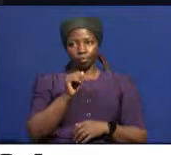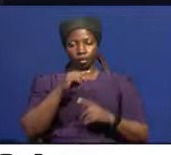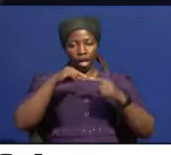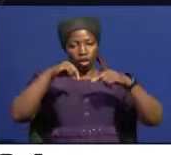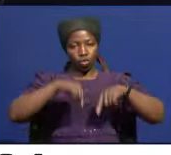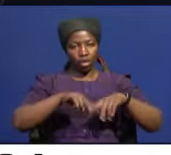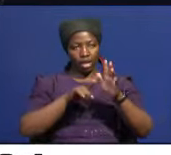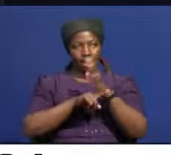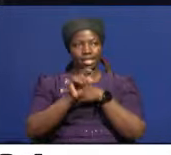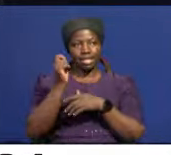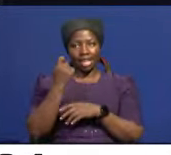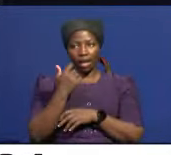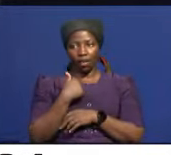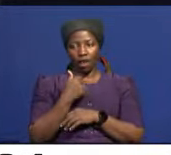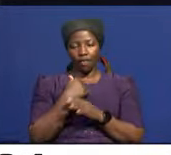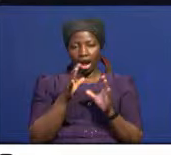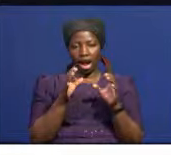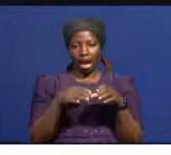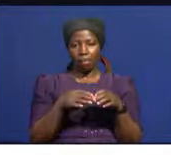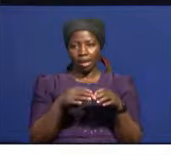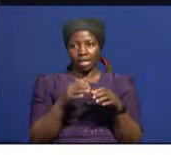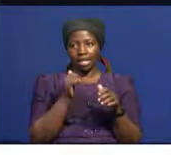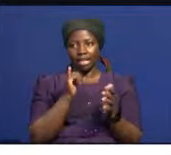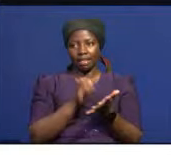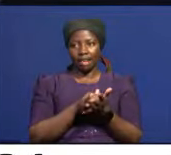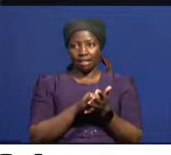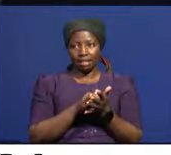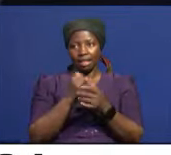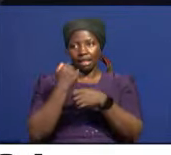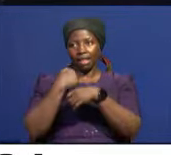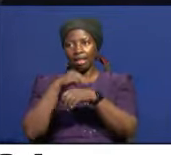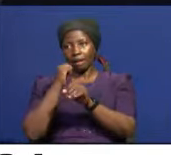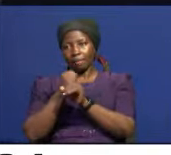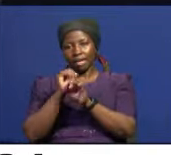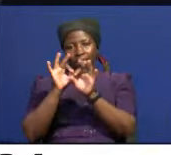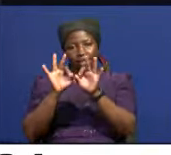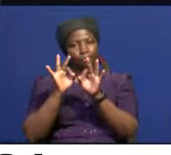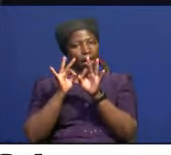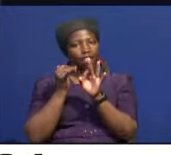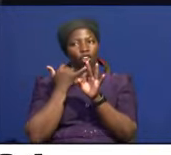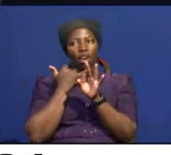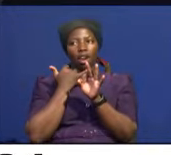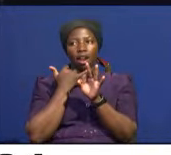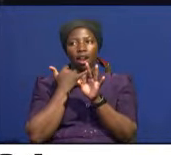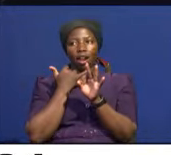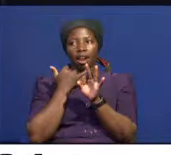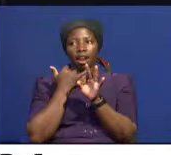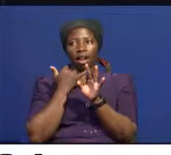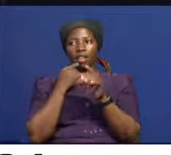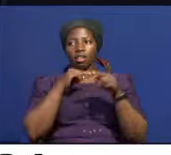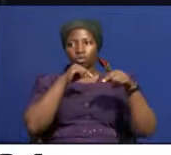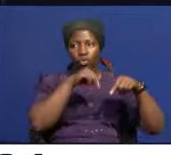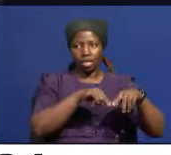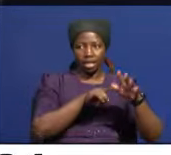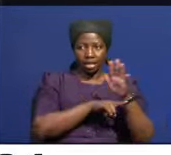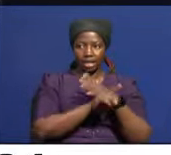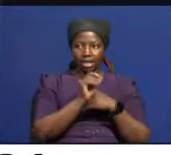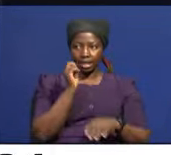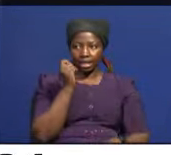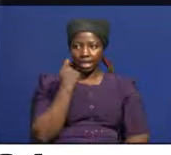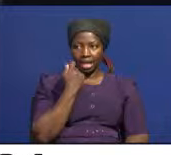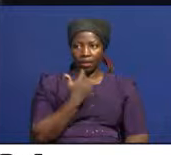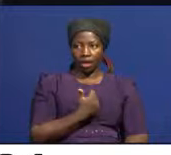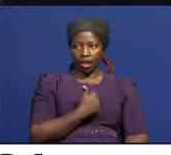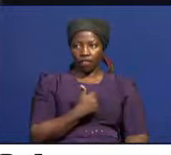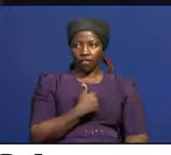Today in Kenya, we have a company that assembles smartphones. Today in Kenya,